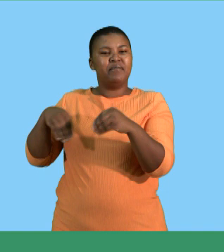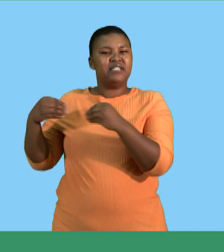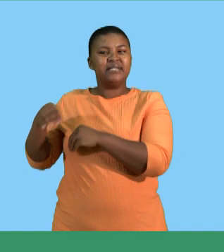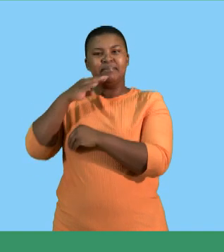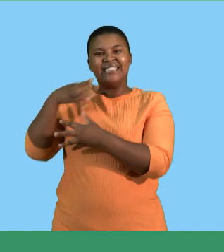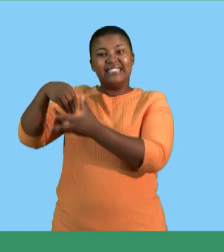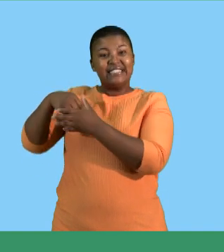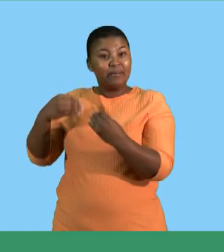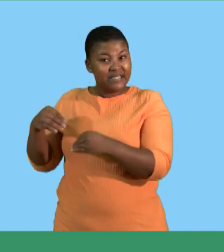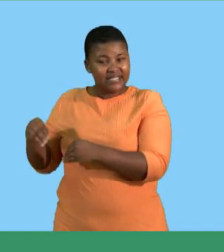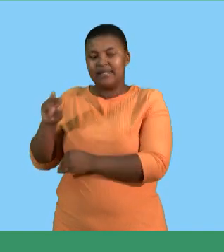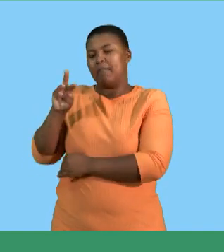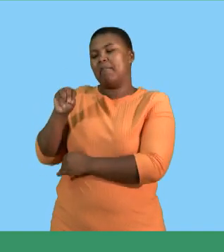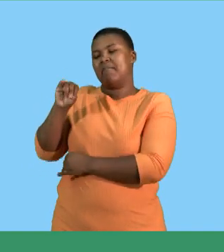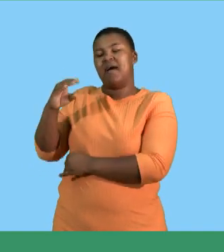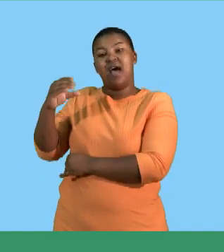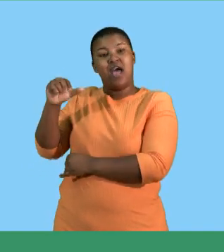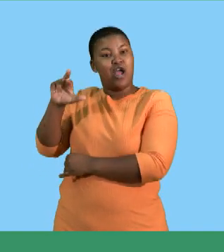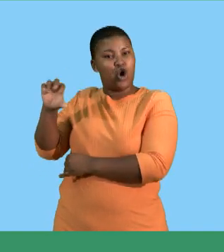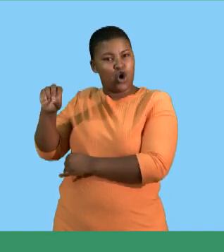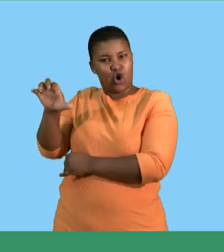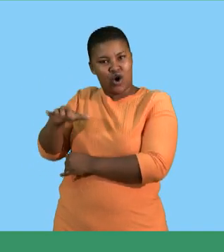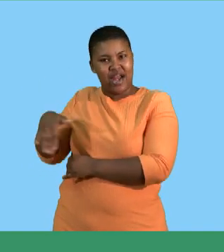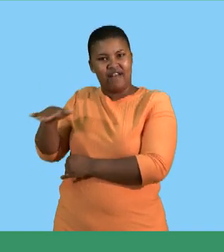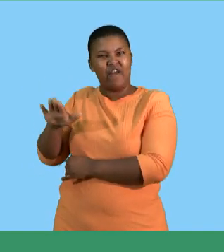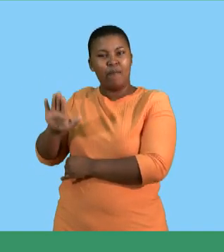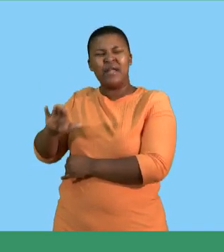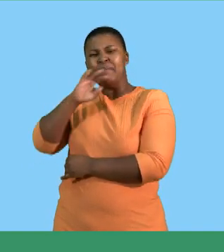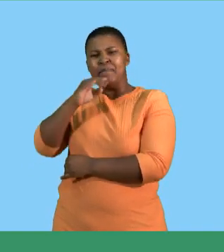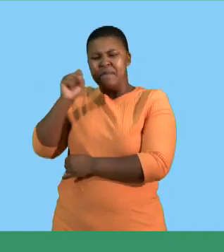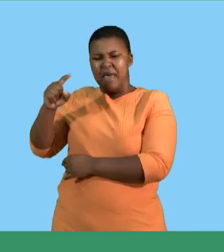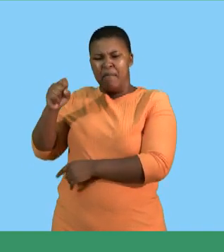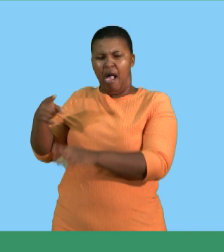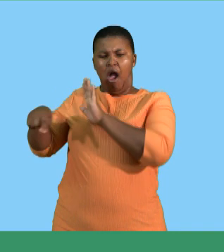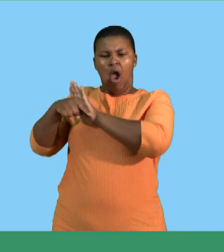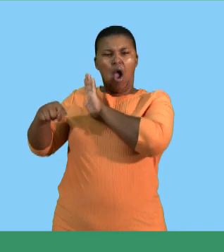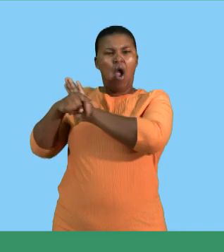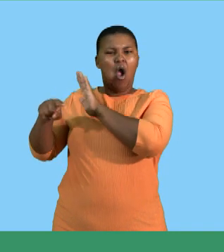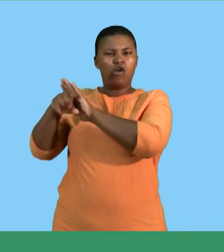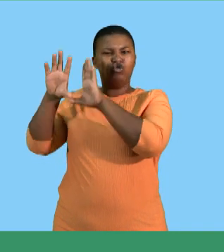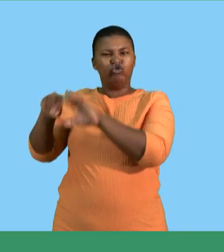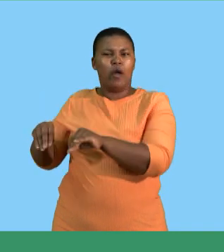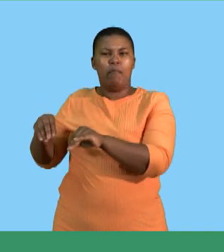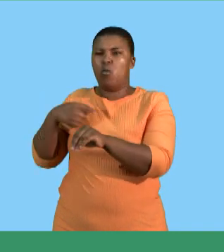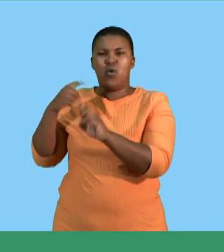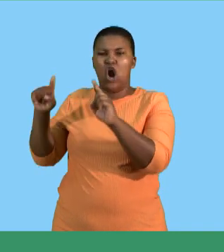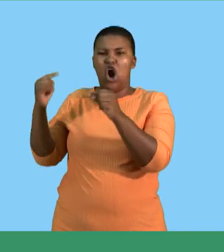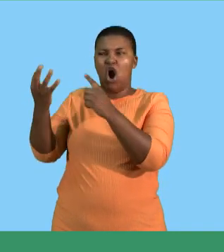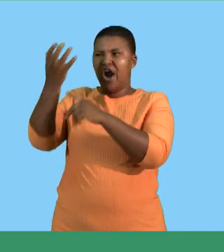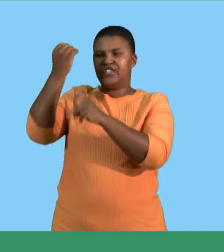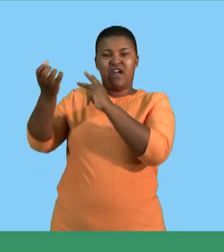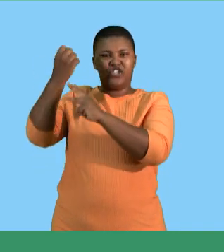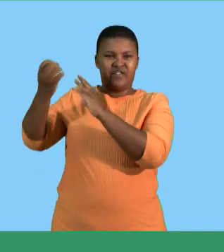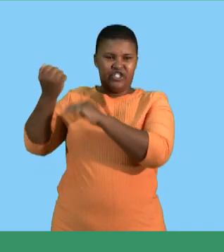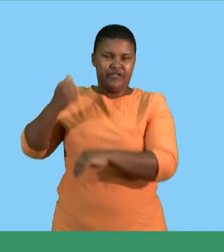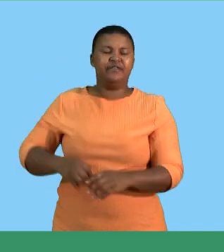micro environment, and this will be anything that prohibits the business from achieving our goals. So it will try to keep